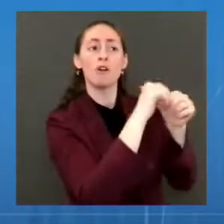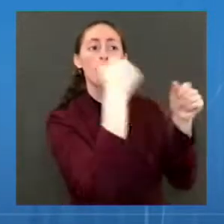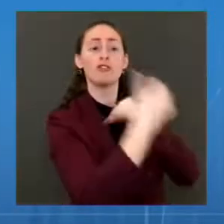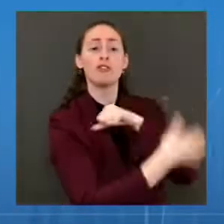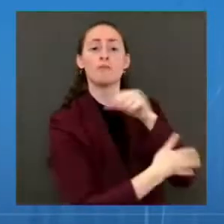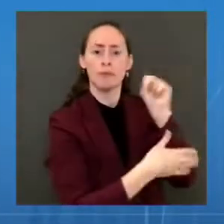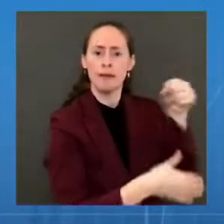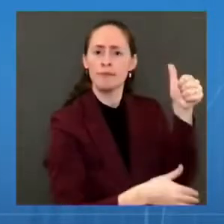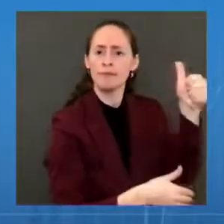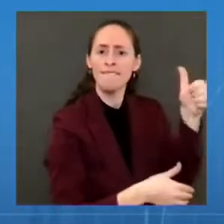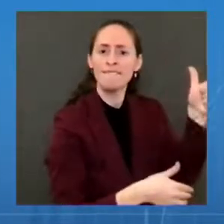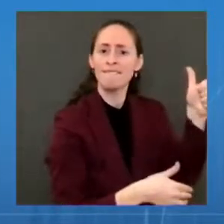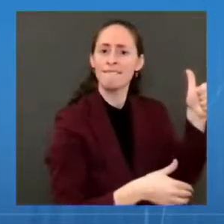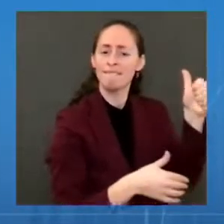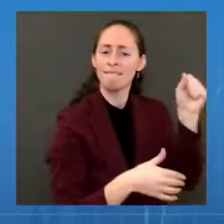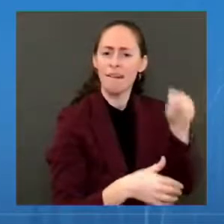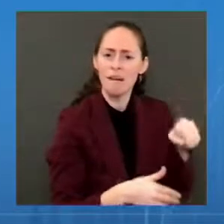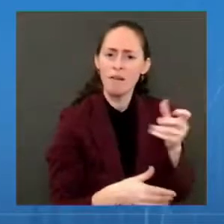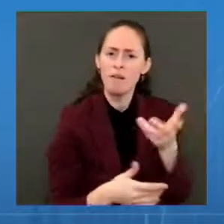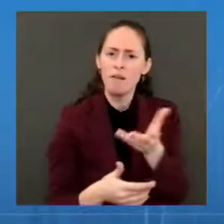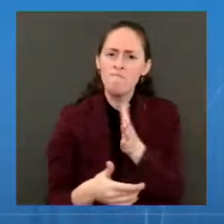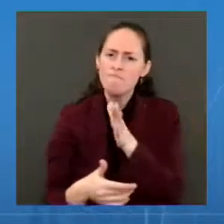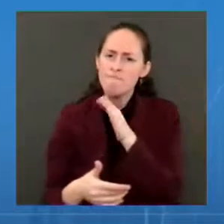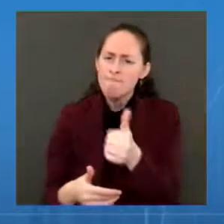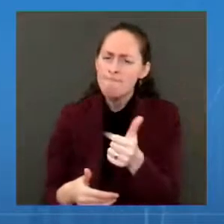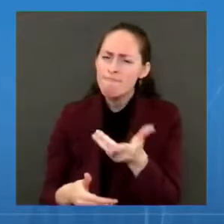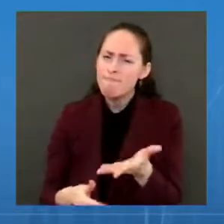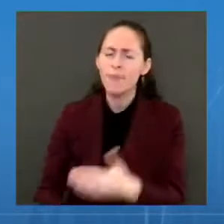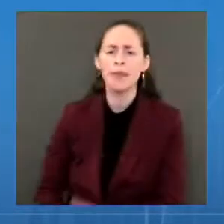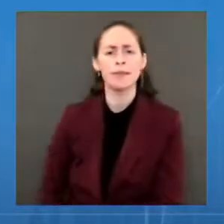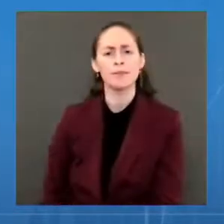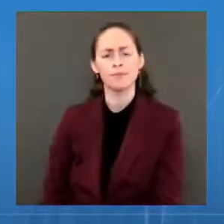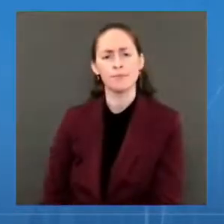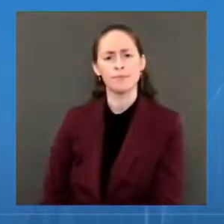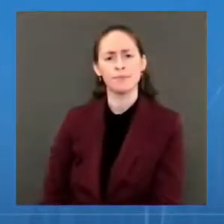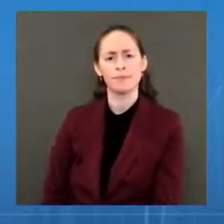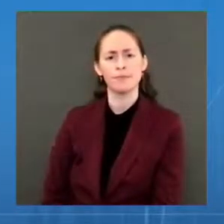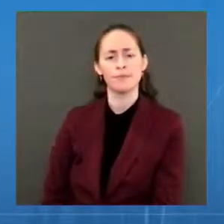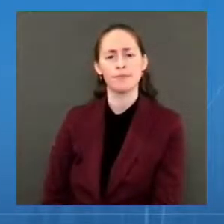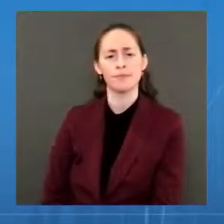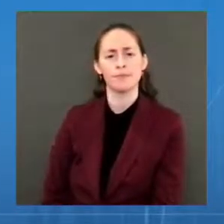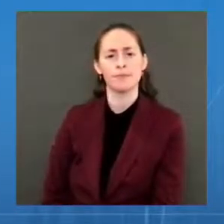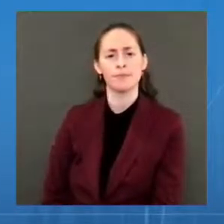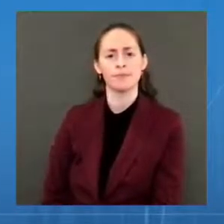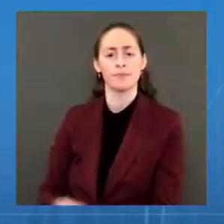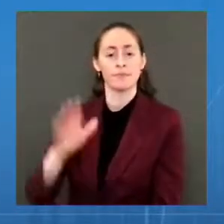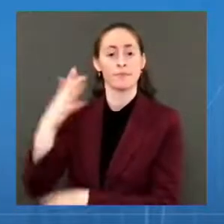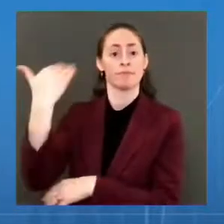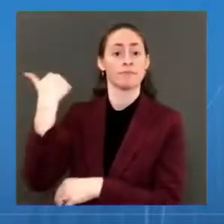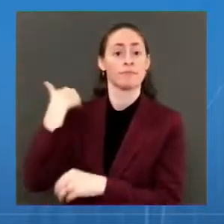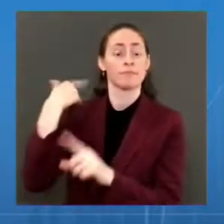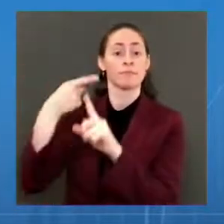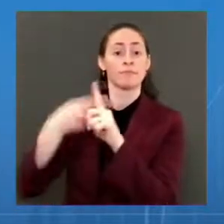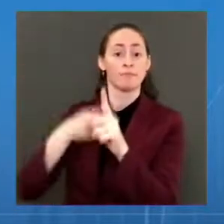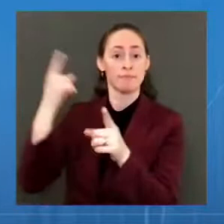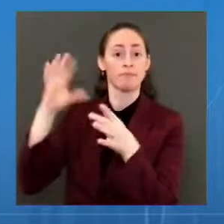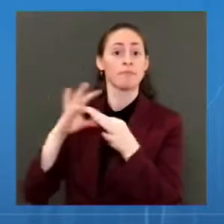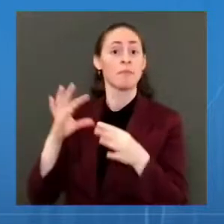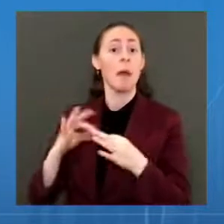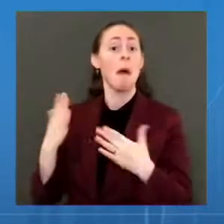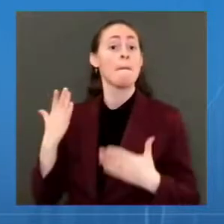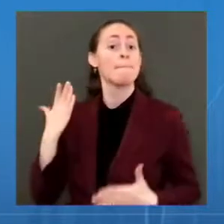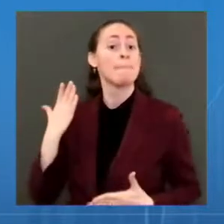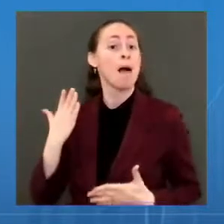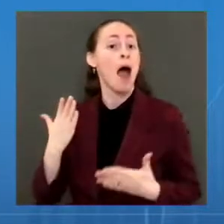Dr. Kessler, last month sort of hinted that was sort of under consideration. Do you have an update on that? I mean, are you considering using